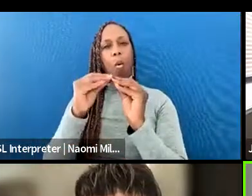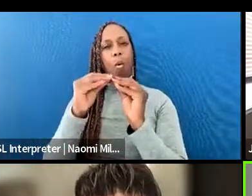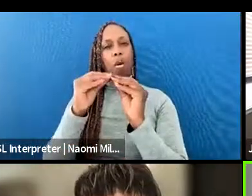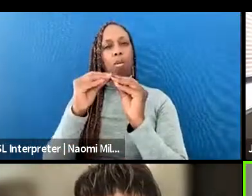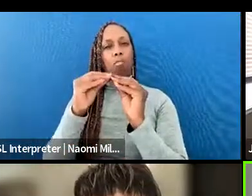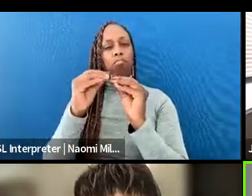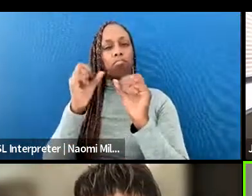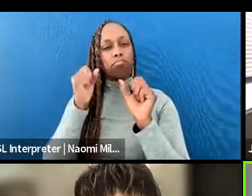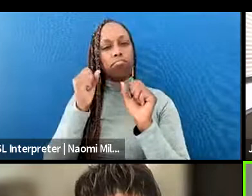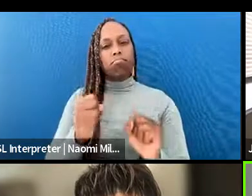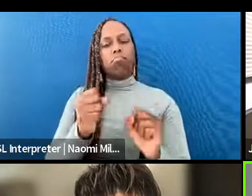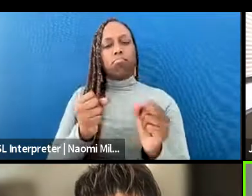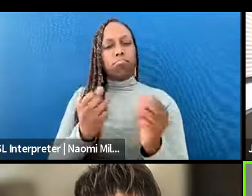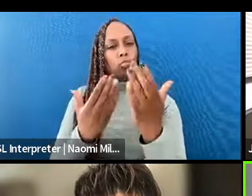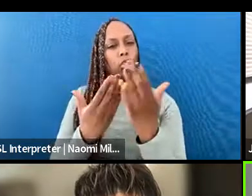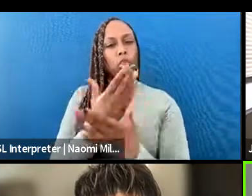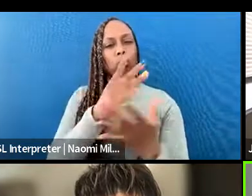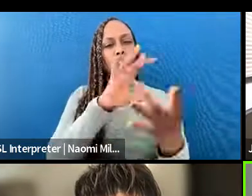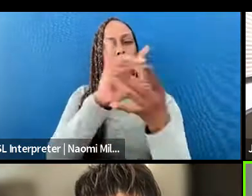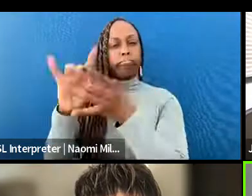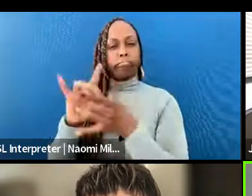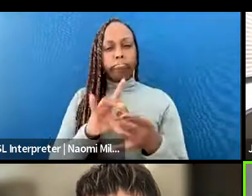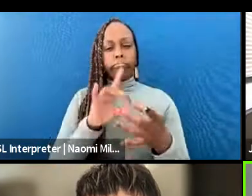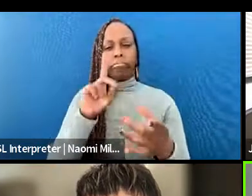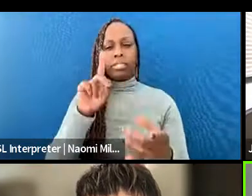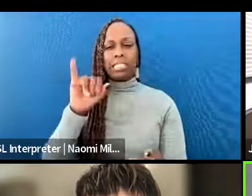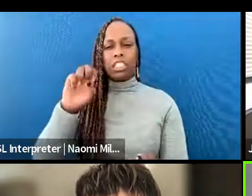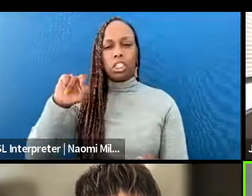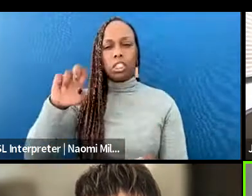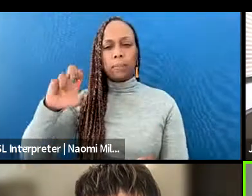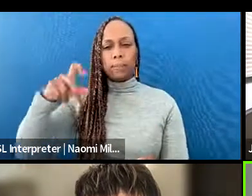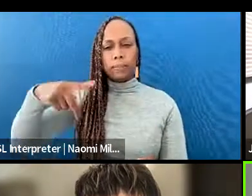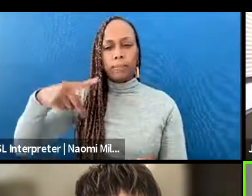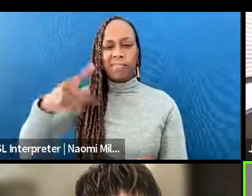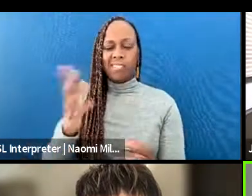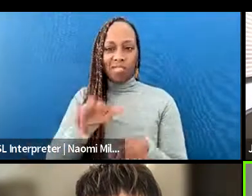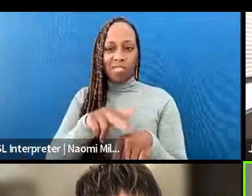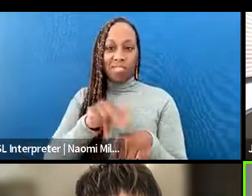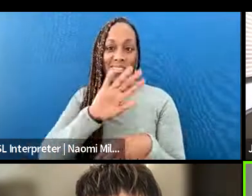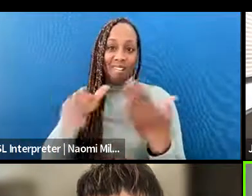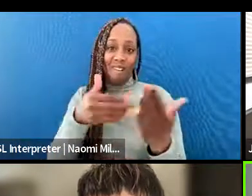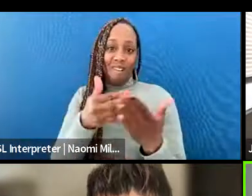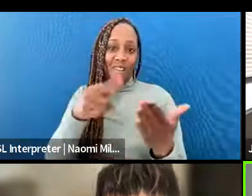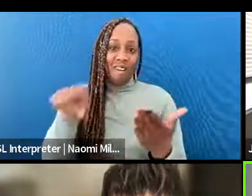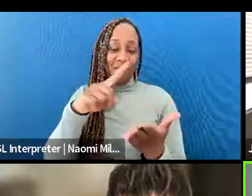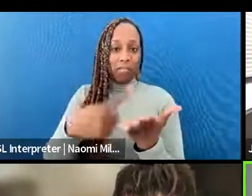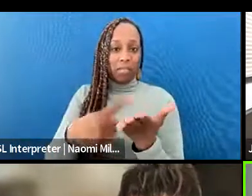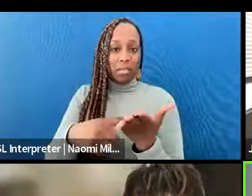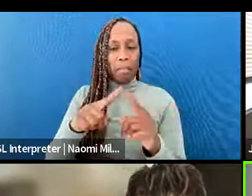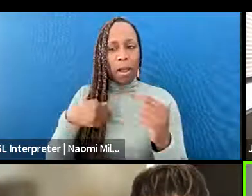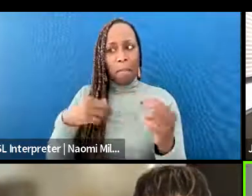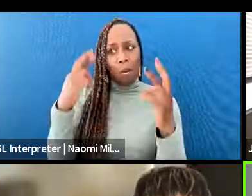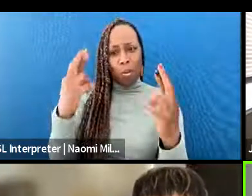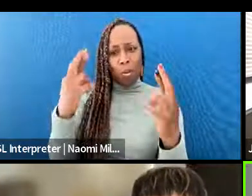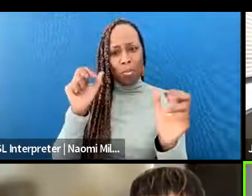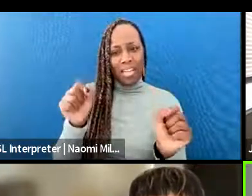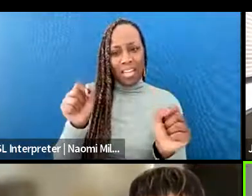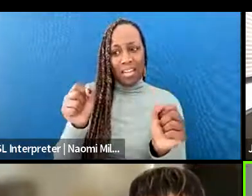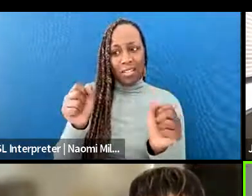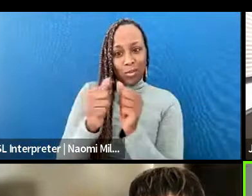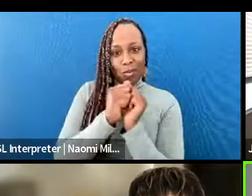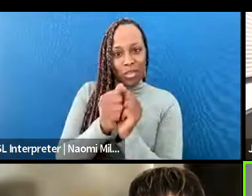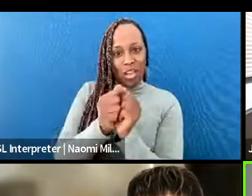new kinship networks. And of course, that's what all of us have been talking about, but I hope that we might be able to talk